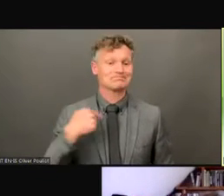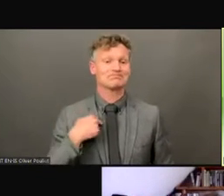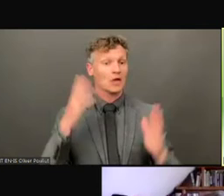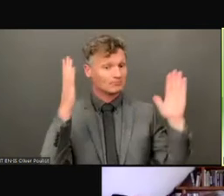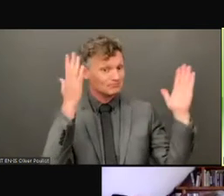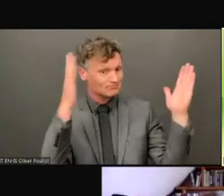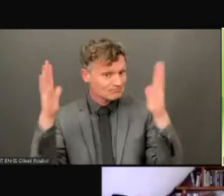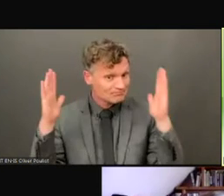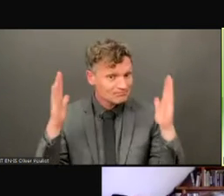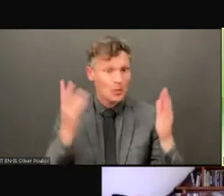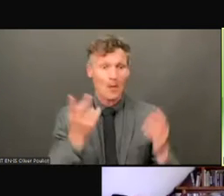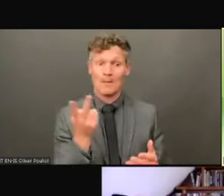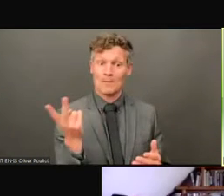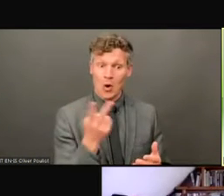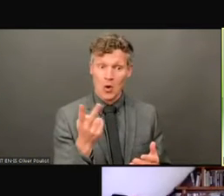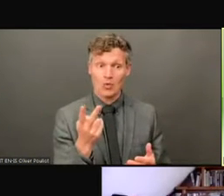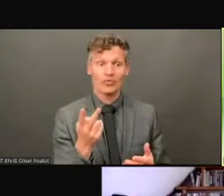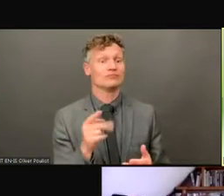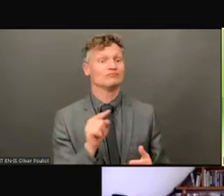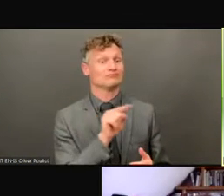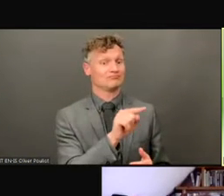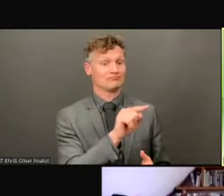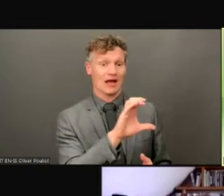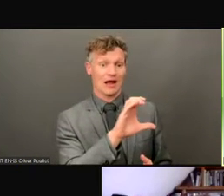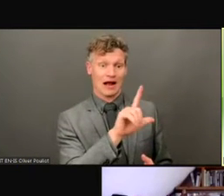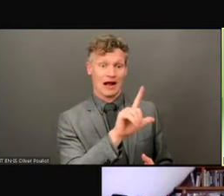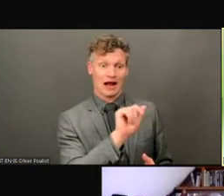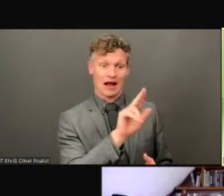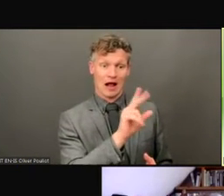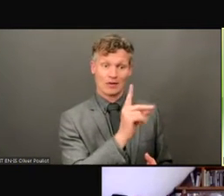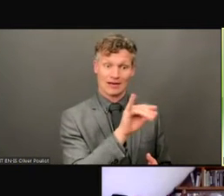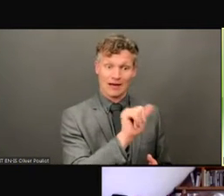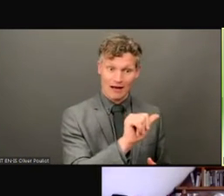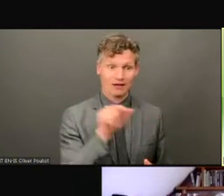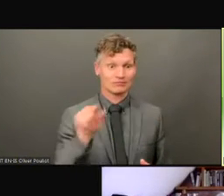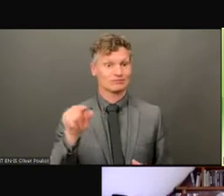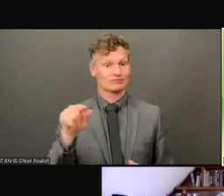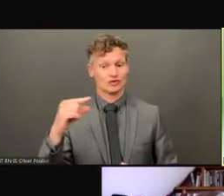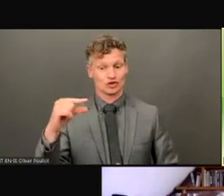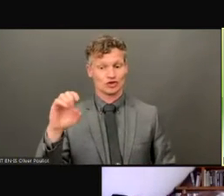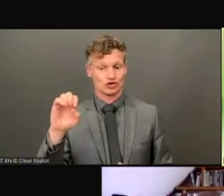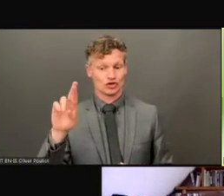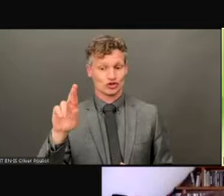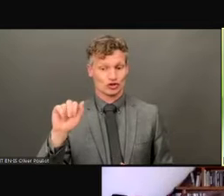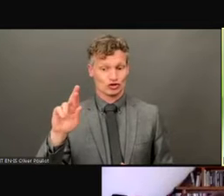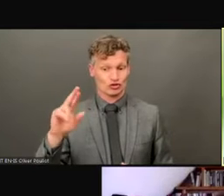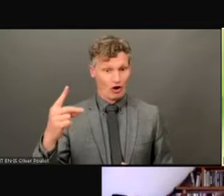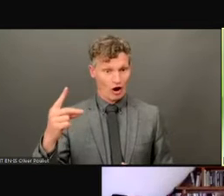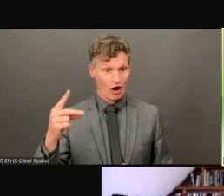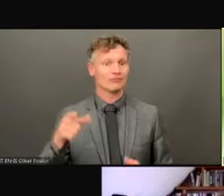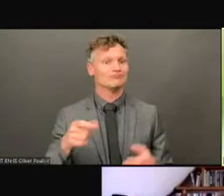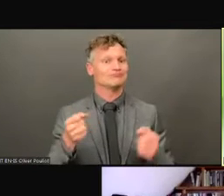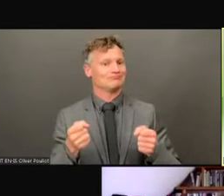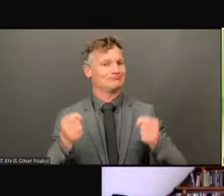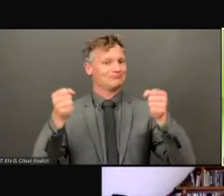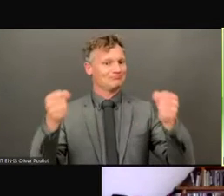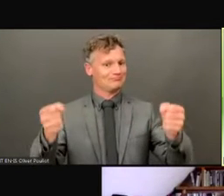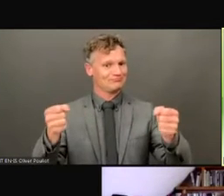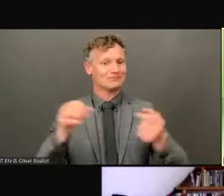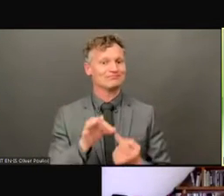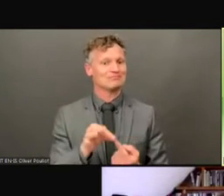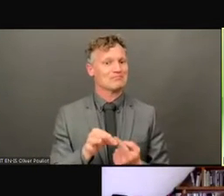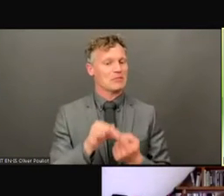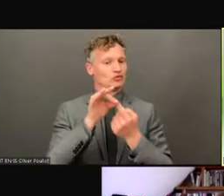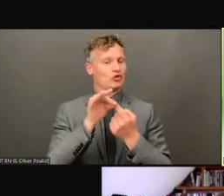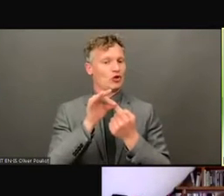UN Human Rights Council. Please feel free to put your questions in the chat box at any time, and we will address them during the second segment